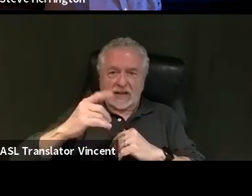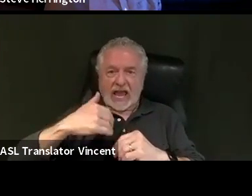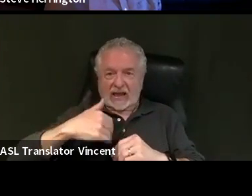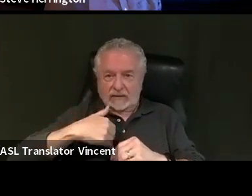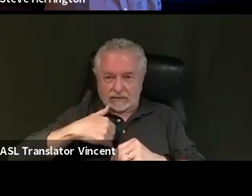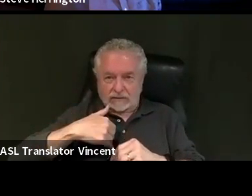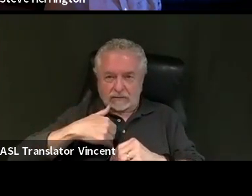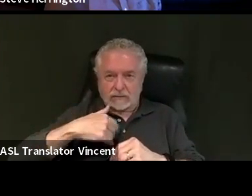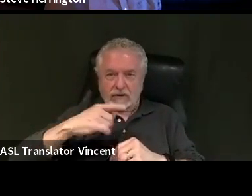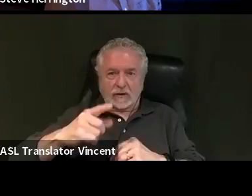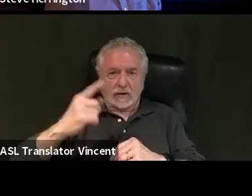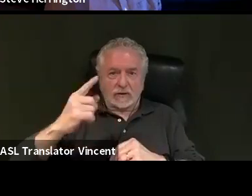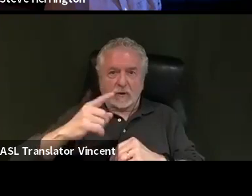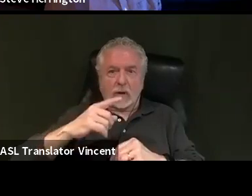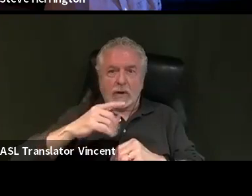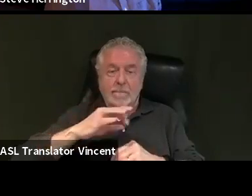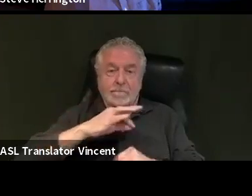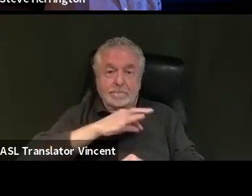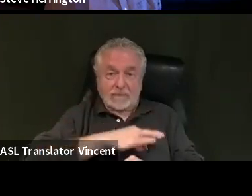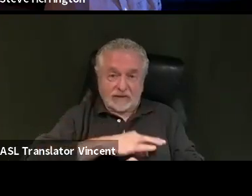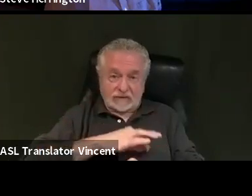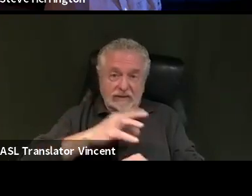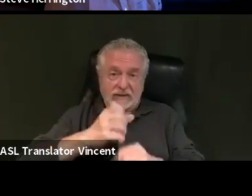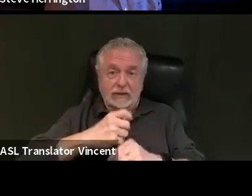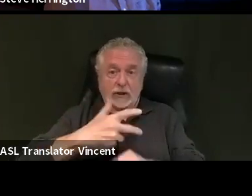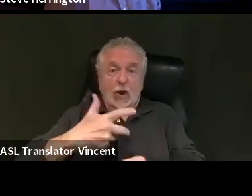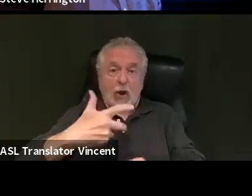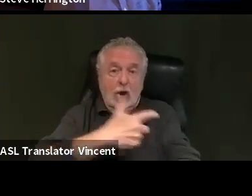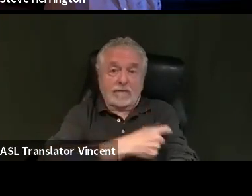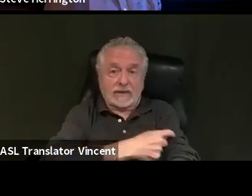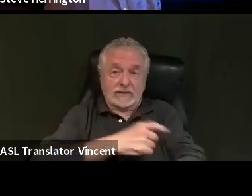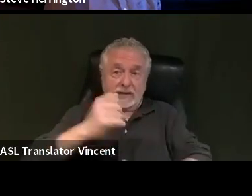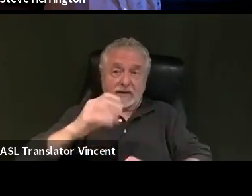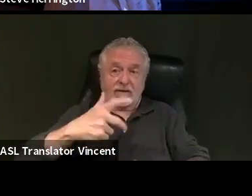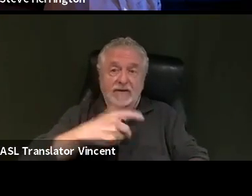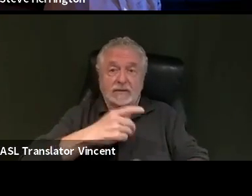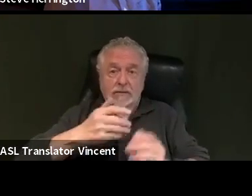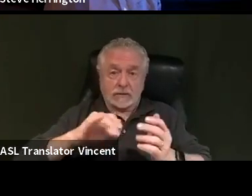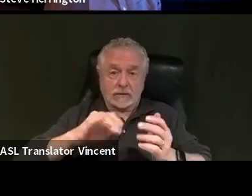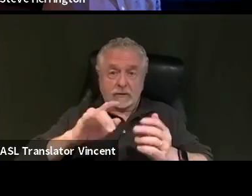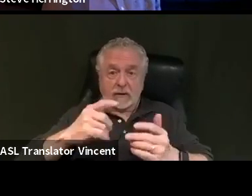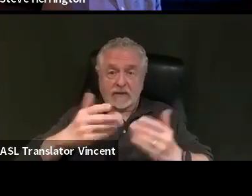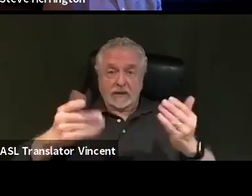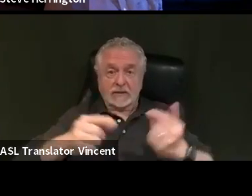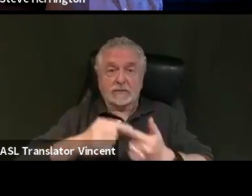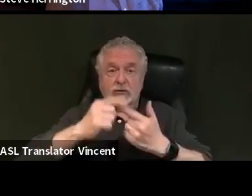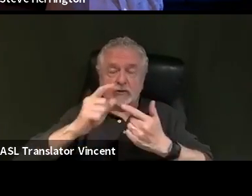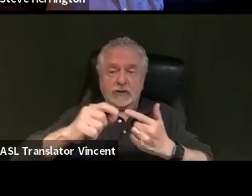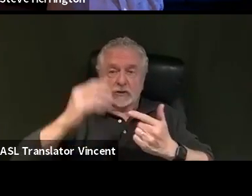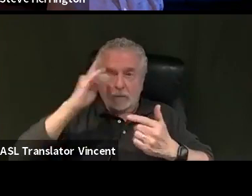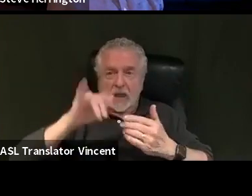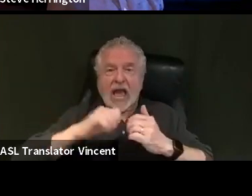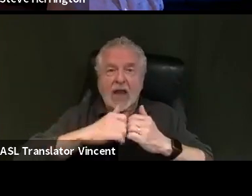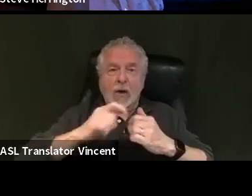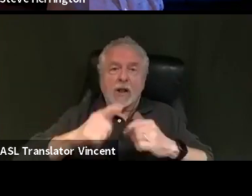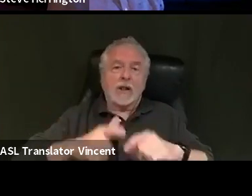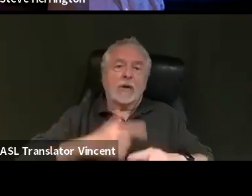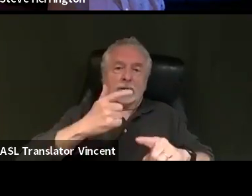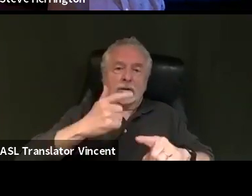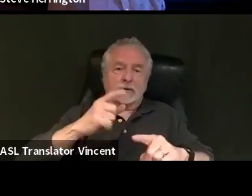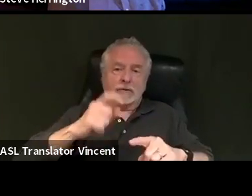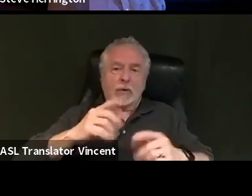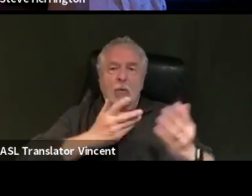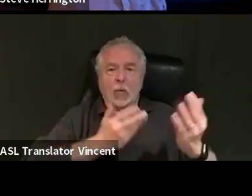has, is there still a benefit to getting the COVID-19 vaccine? And is there anything special you need to know about how long you